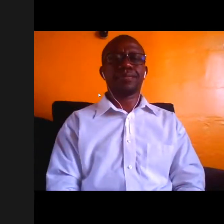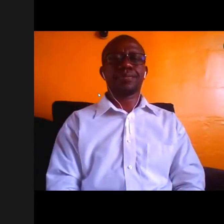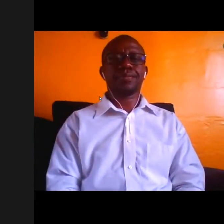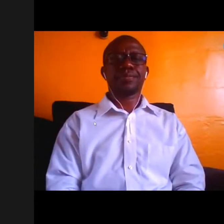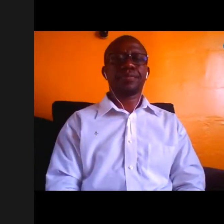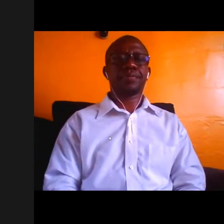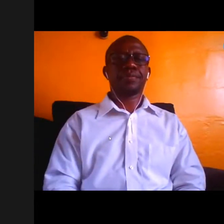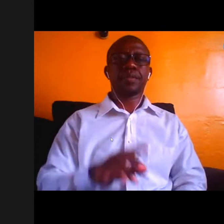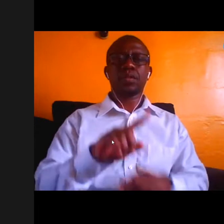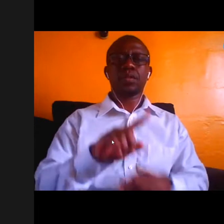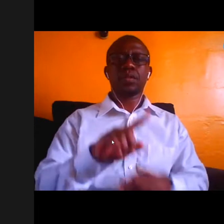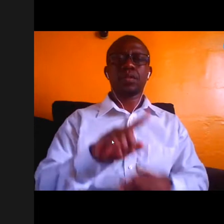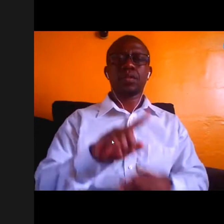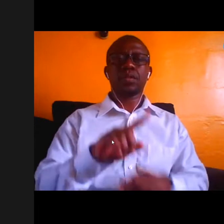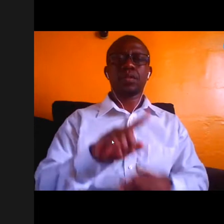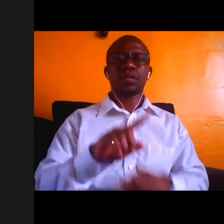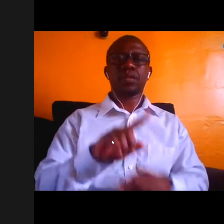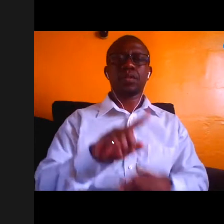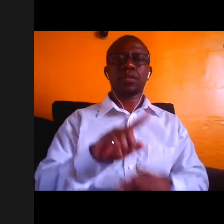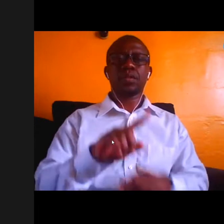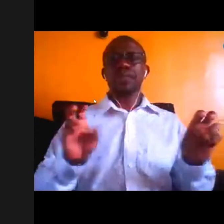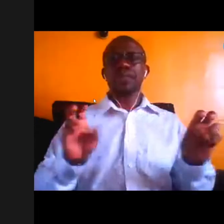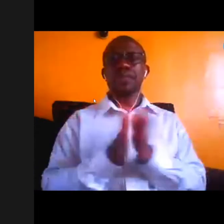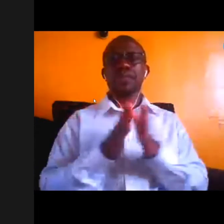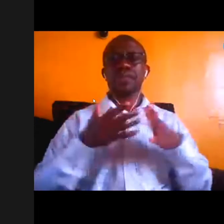attendees on Monso's presentation.